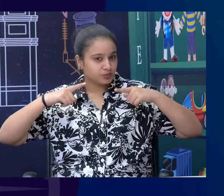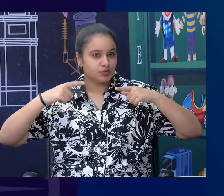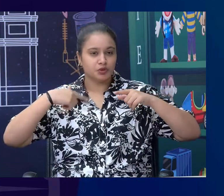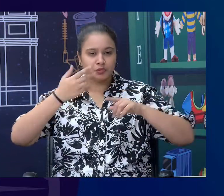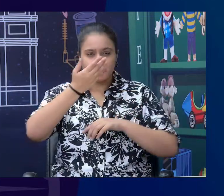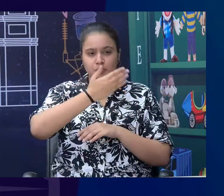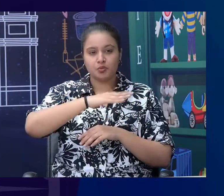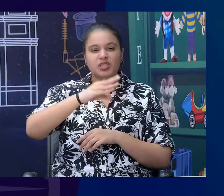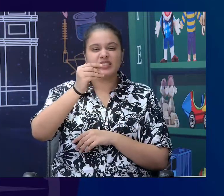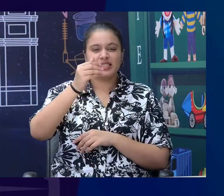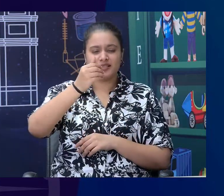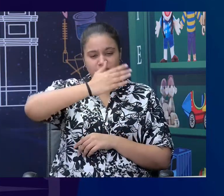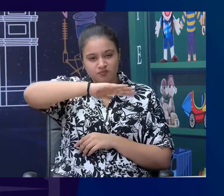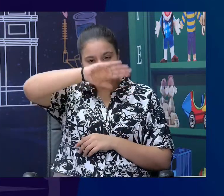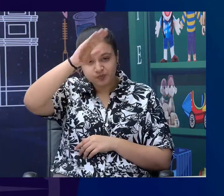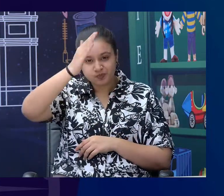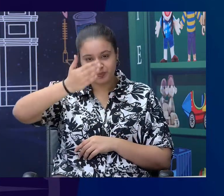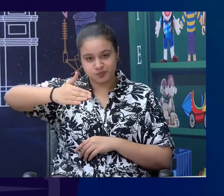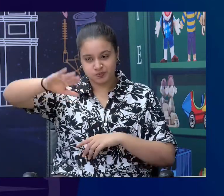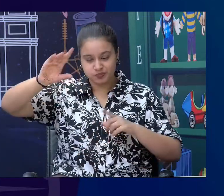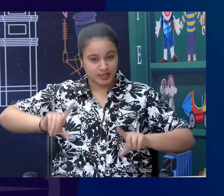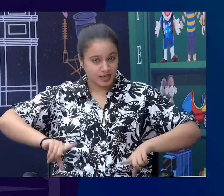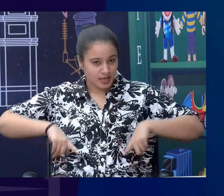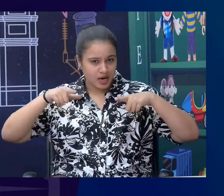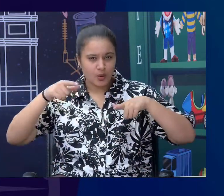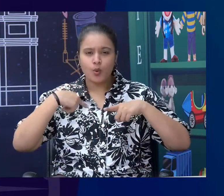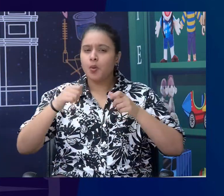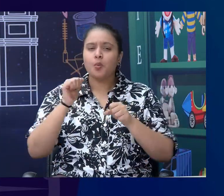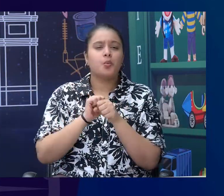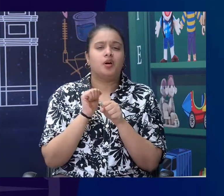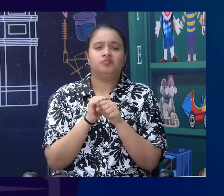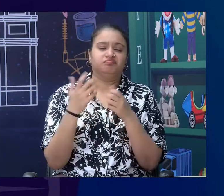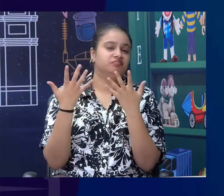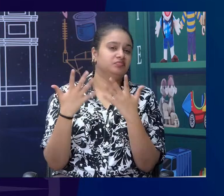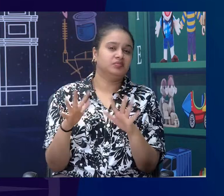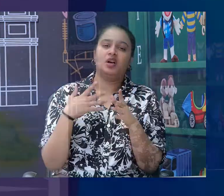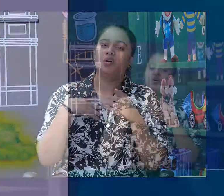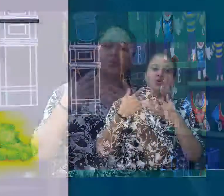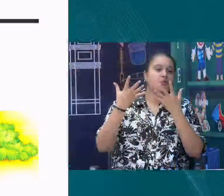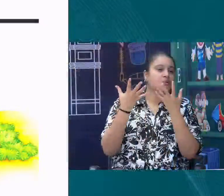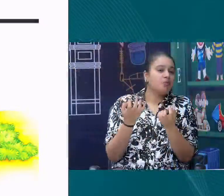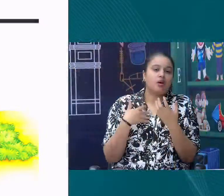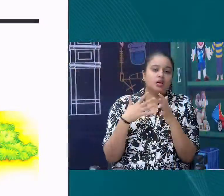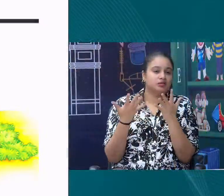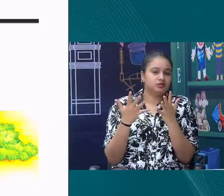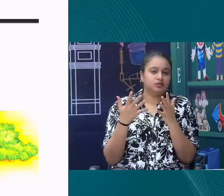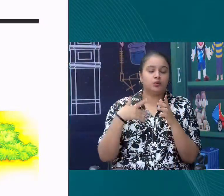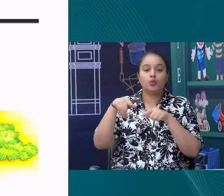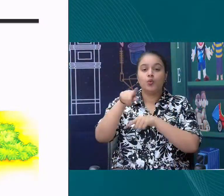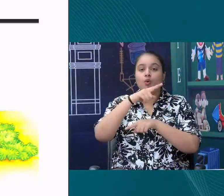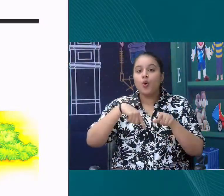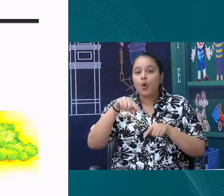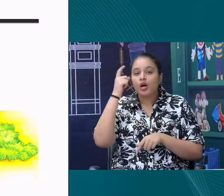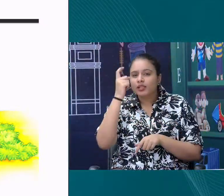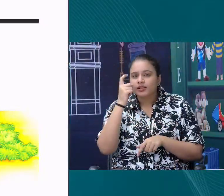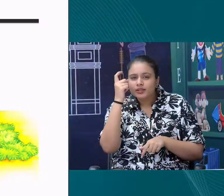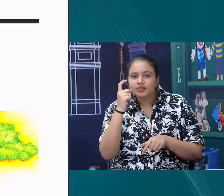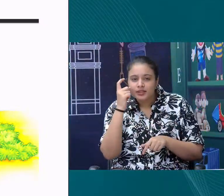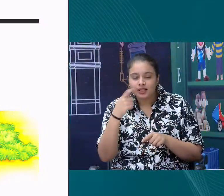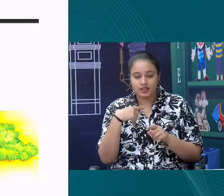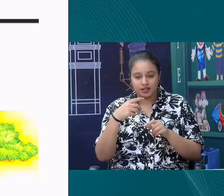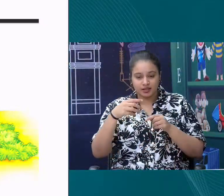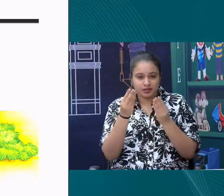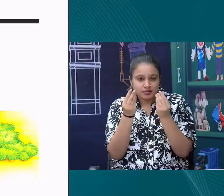howling desert because he did not want to work. Now children, you must be wondering what is a desert, Yeah, right? how it looks